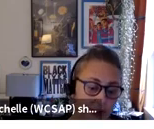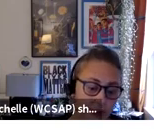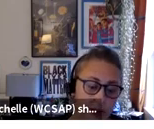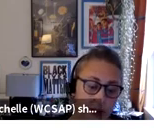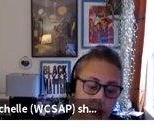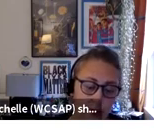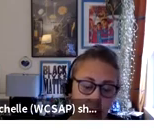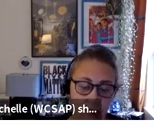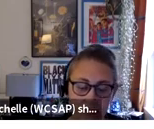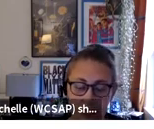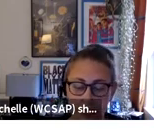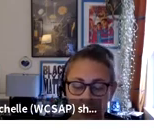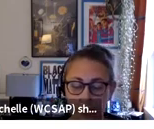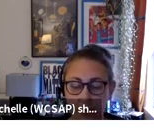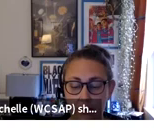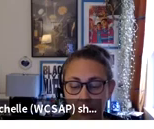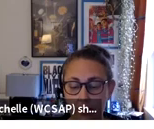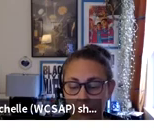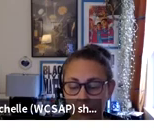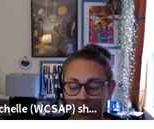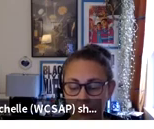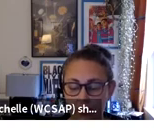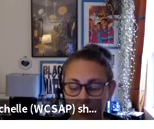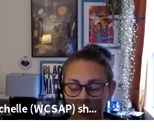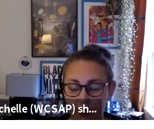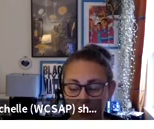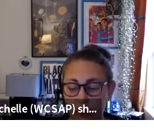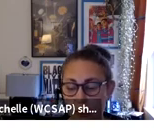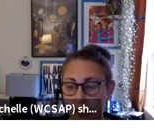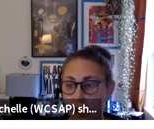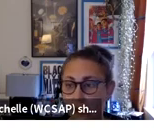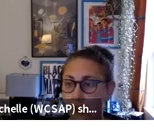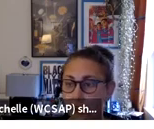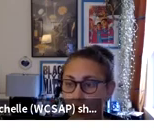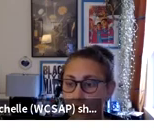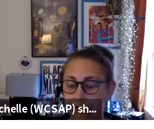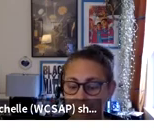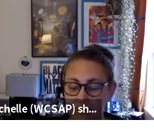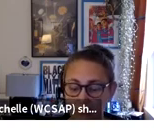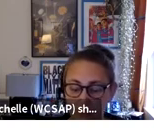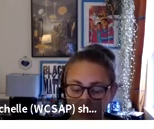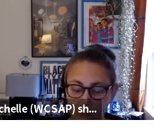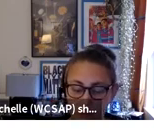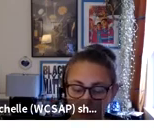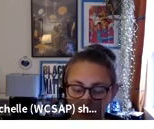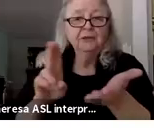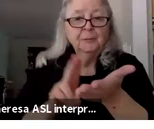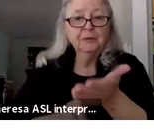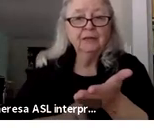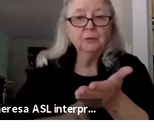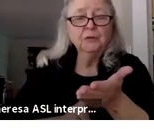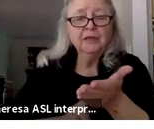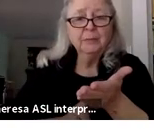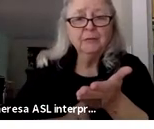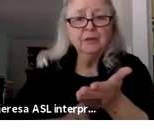2015, President Obama signed the Billy Frank Jr. Tell Your Story Act into law. The